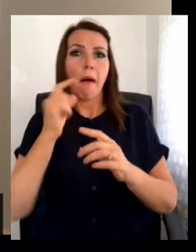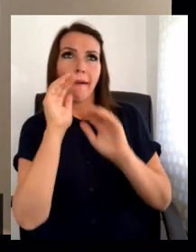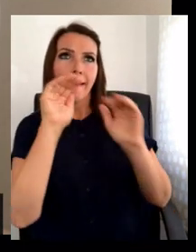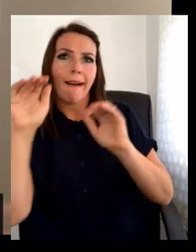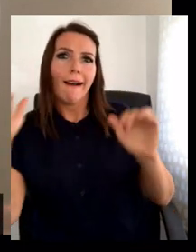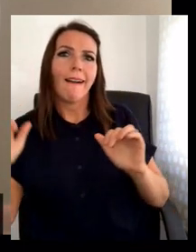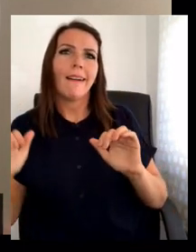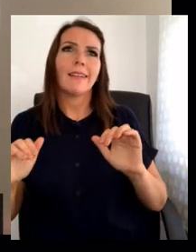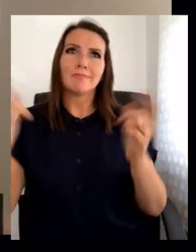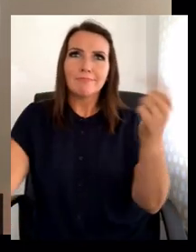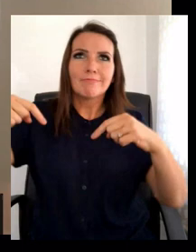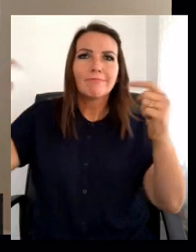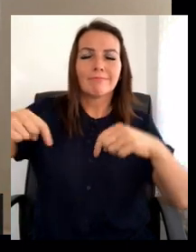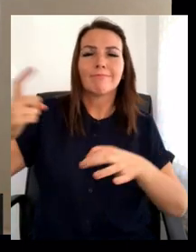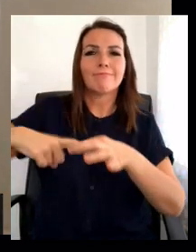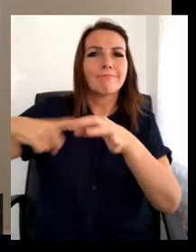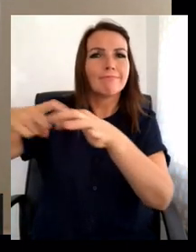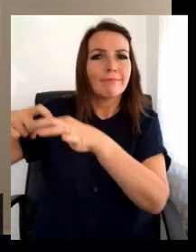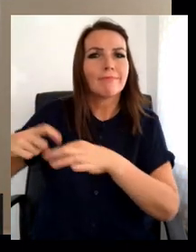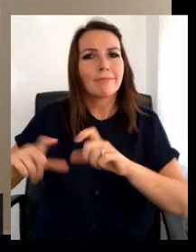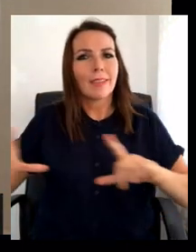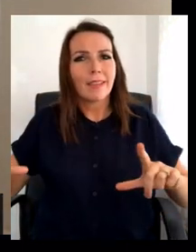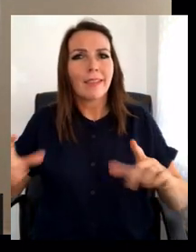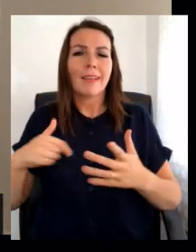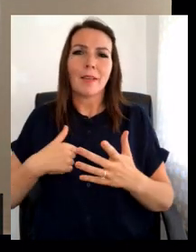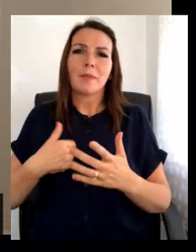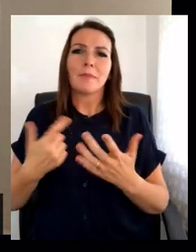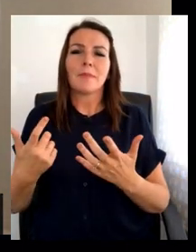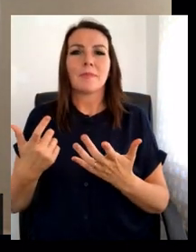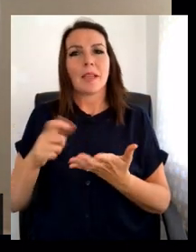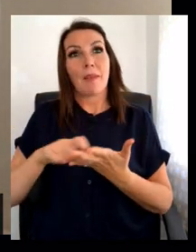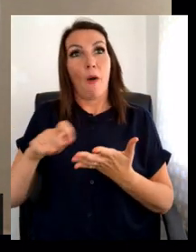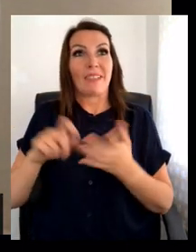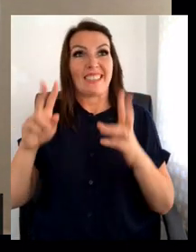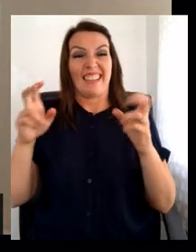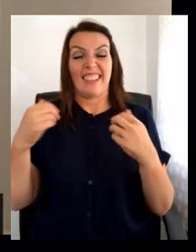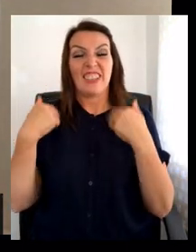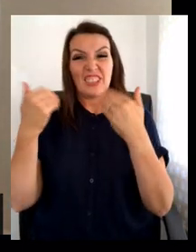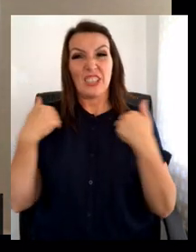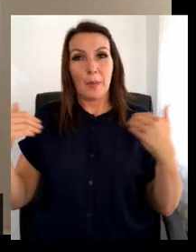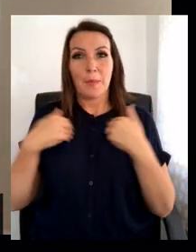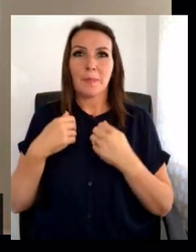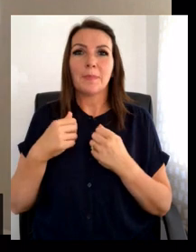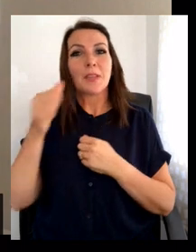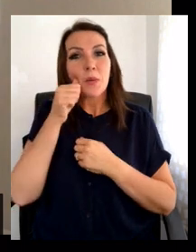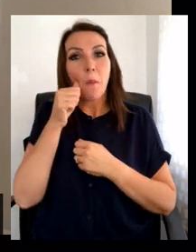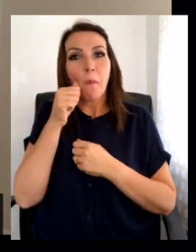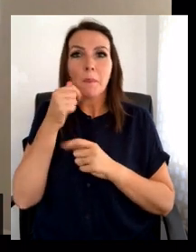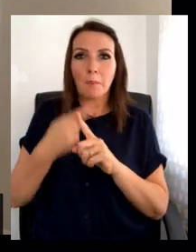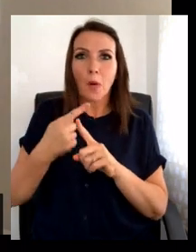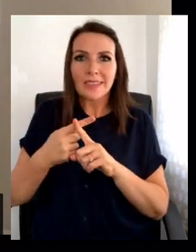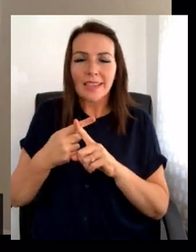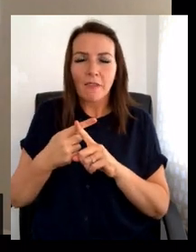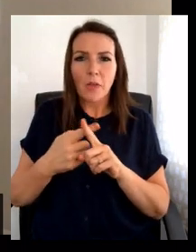team." My hypothesis is that it's a bit like going to the gym. You all know it's good for you. Just thinking about it makes you feel more